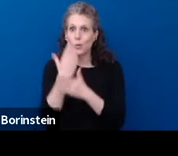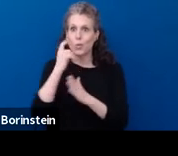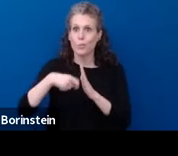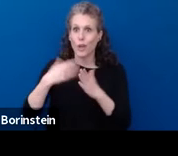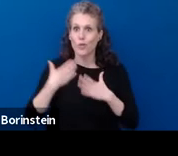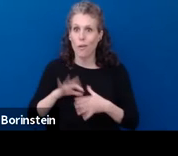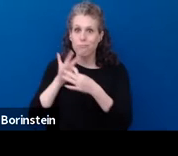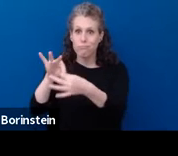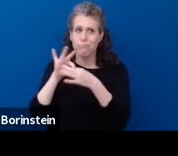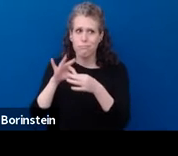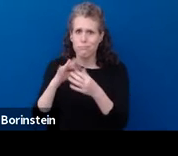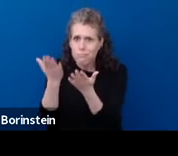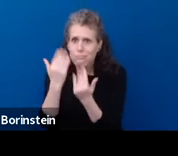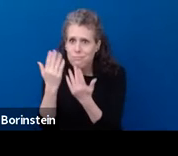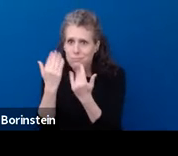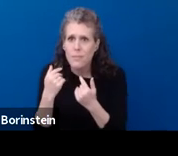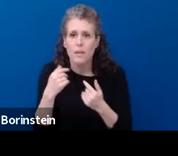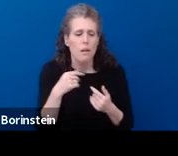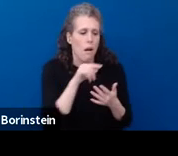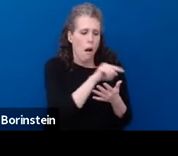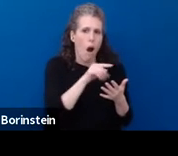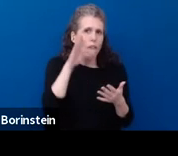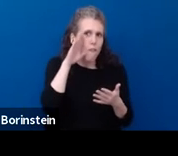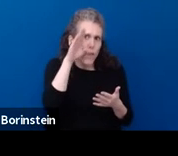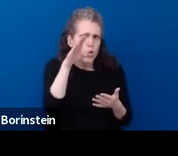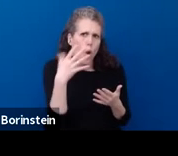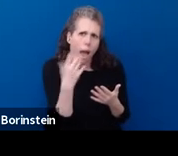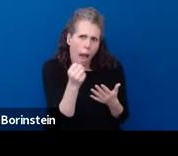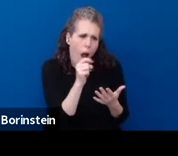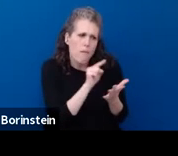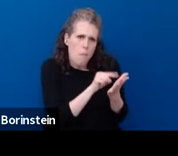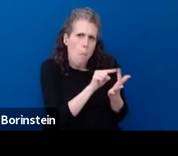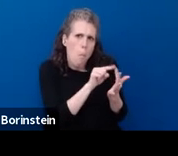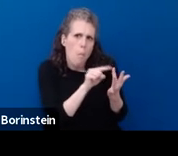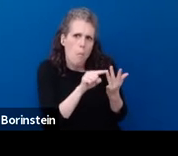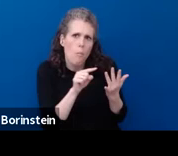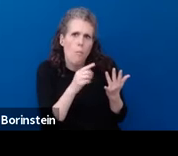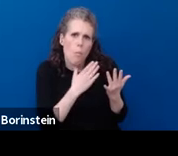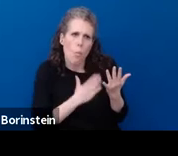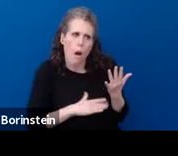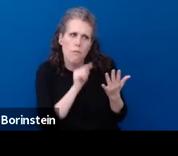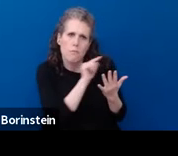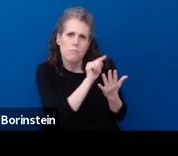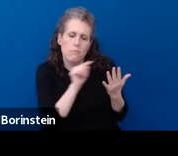ideas for potential next steps here. So we have a combined